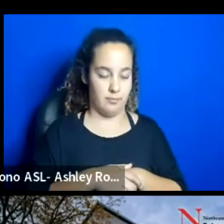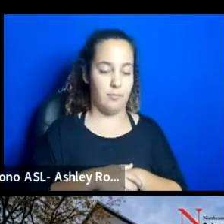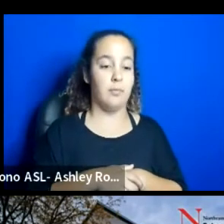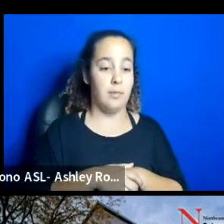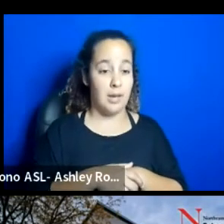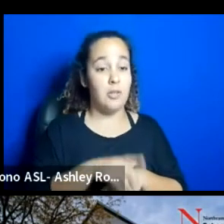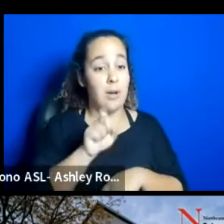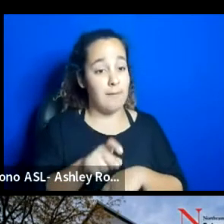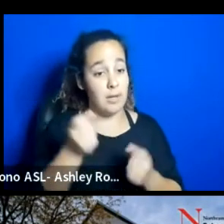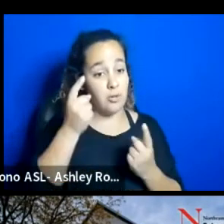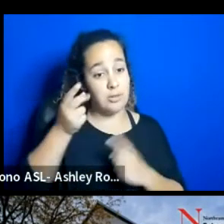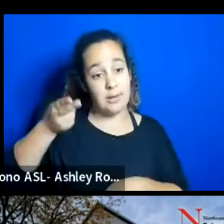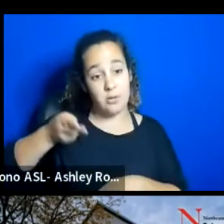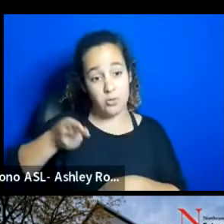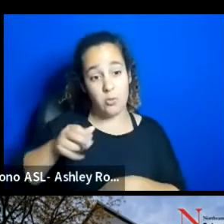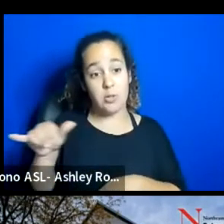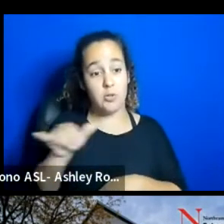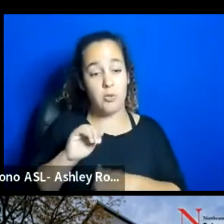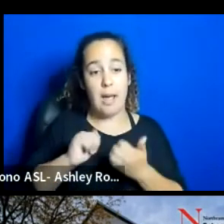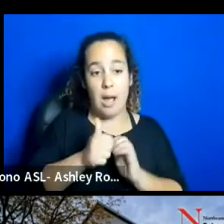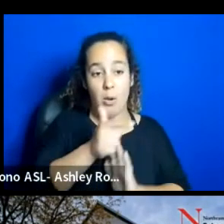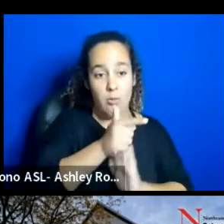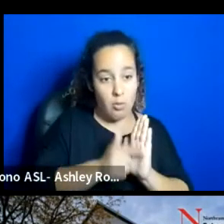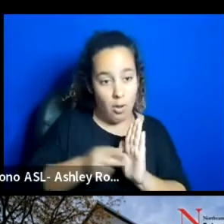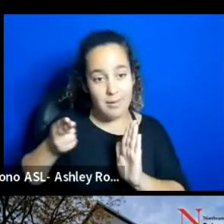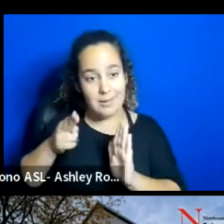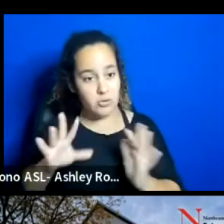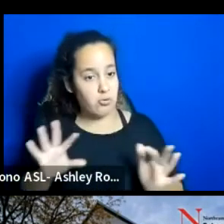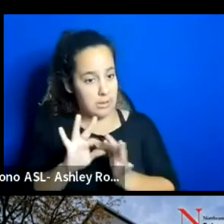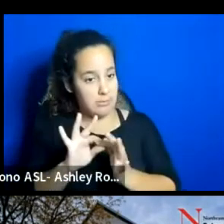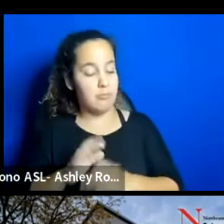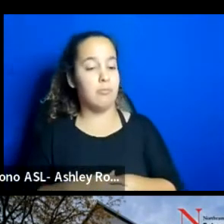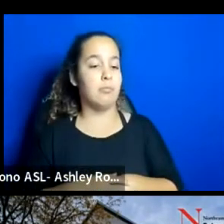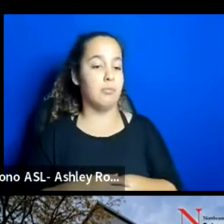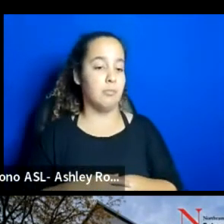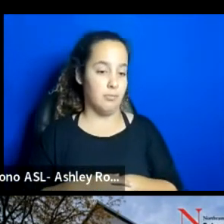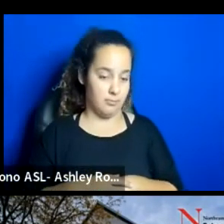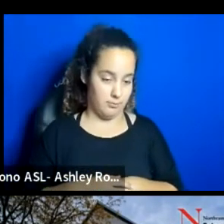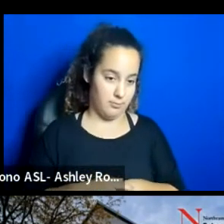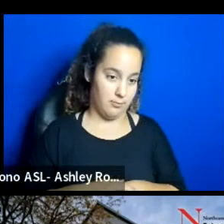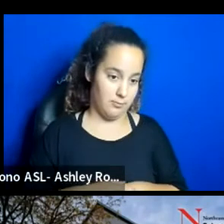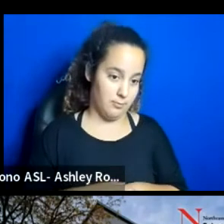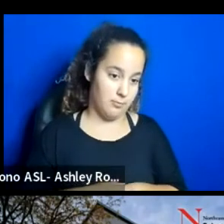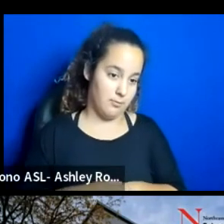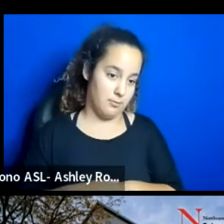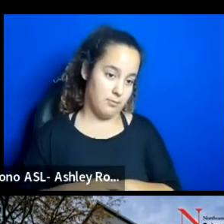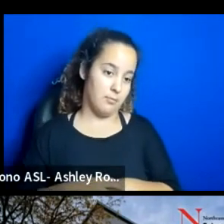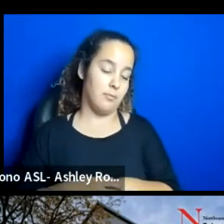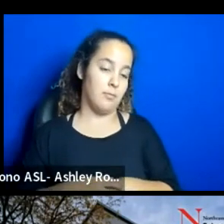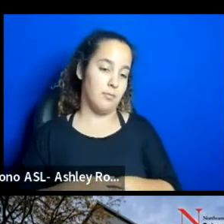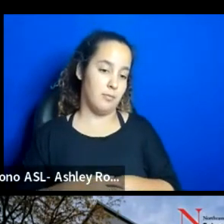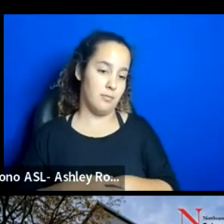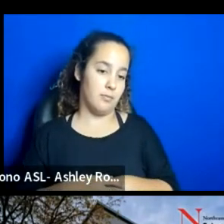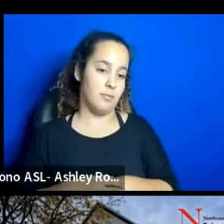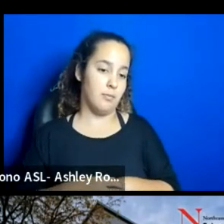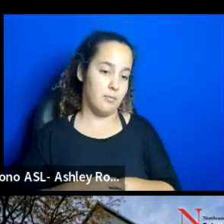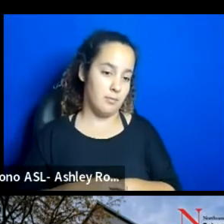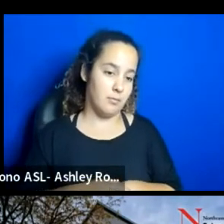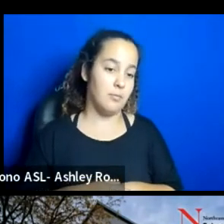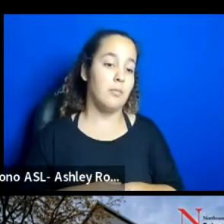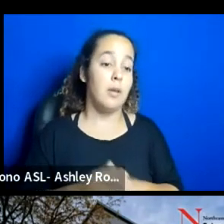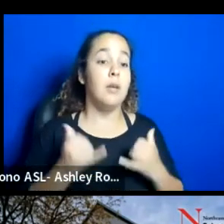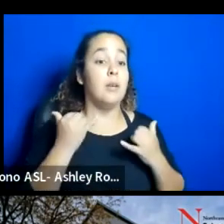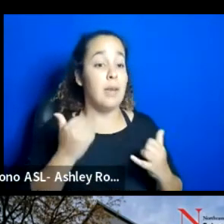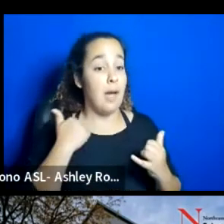context. But Salter shows its movable character, its elusive character, as the book leads us through different